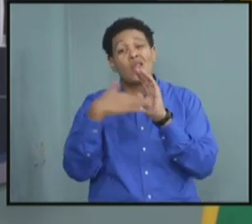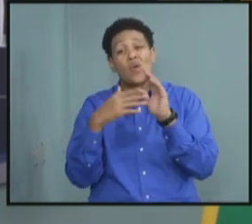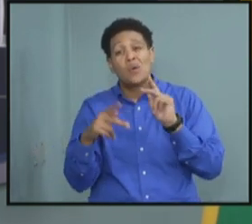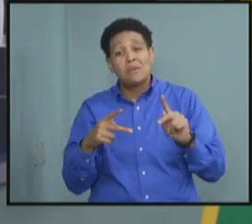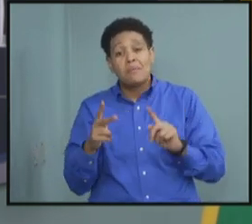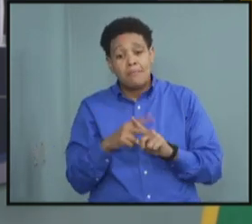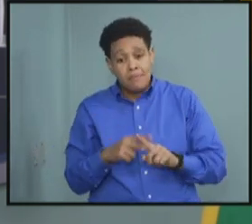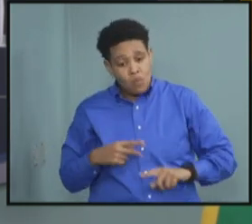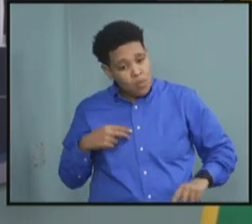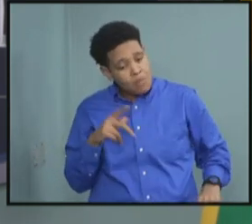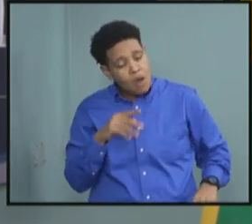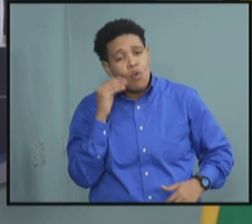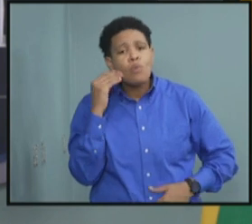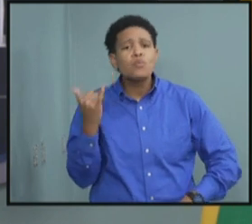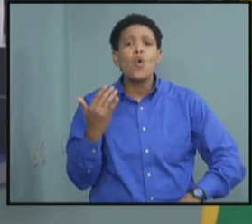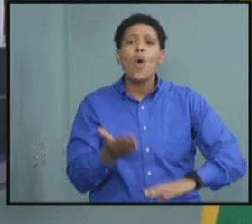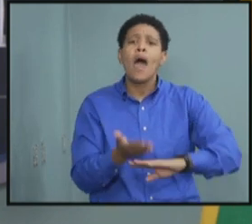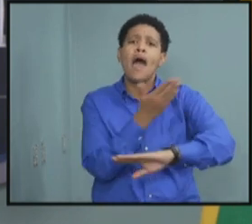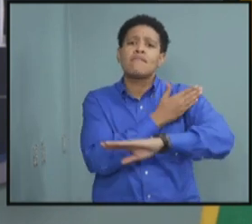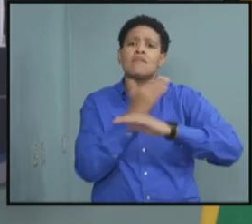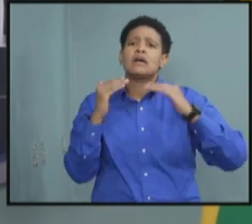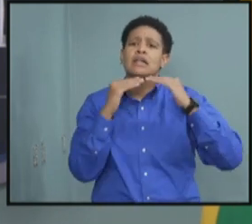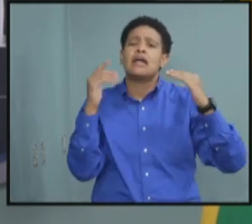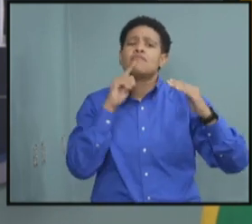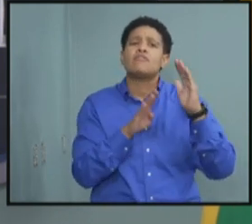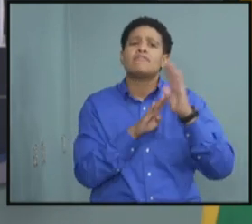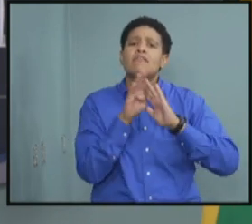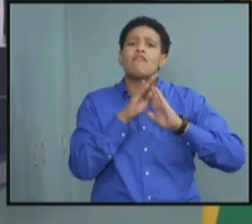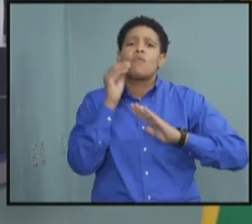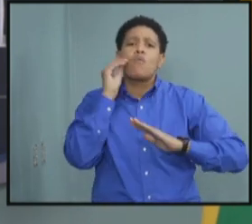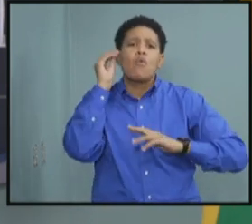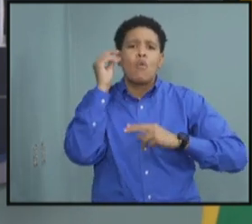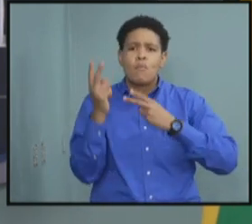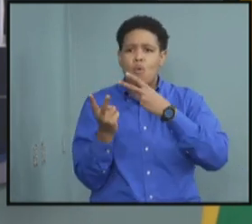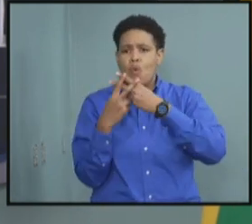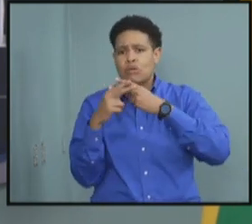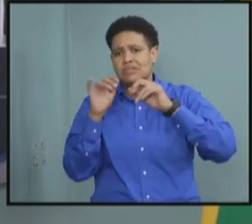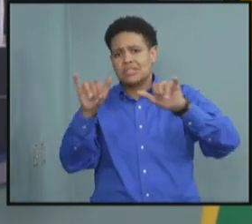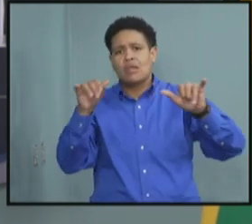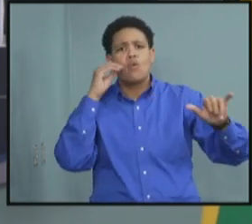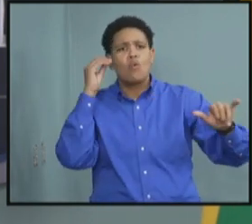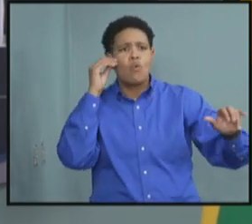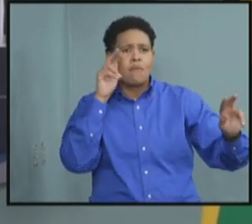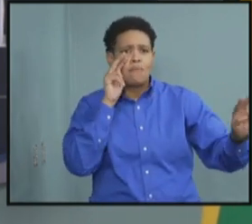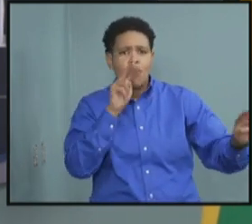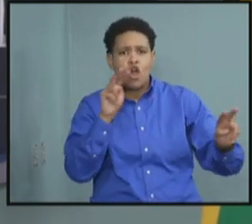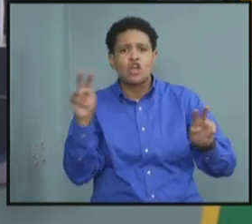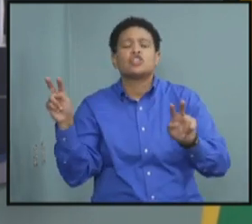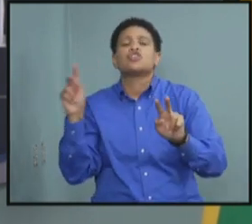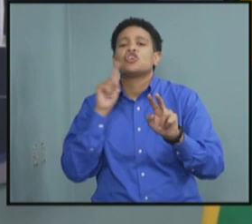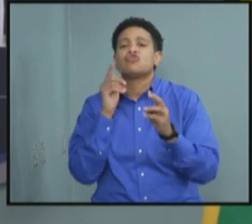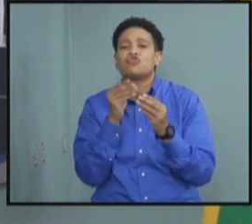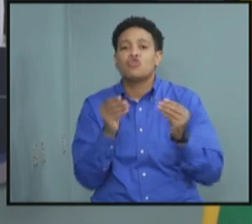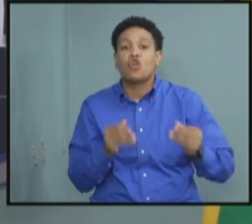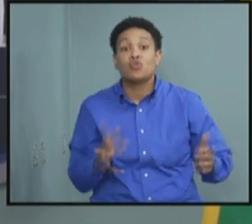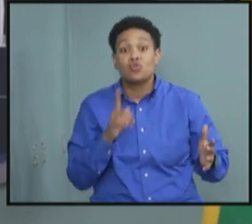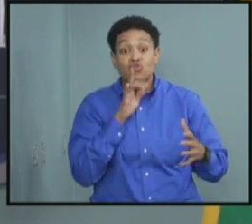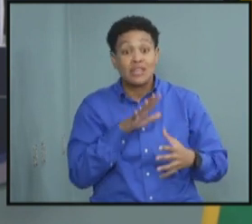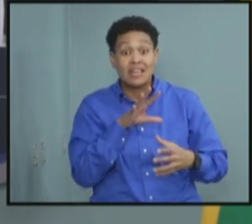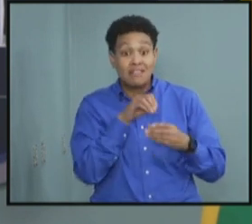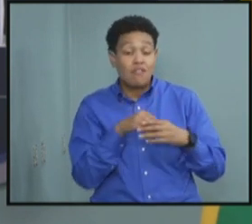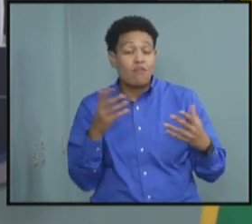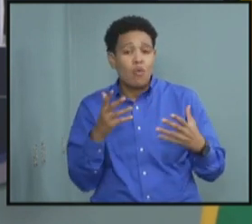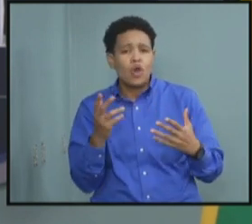advanced stages of developing a home quarantine monitoring solution that involves